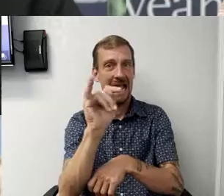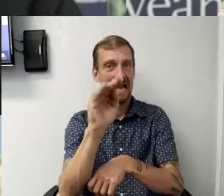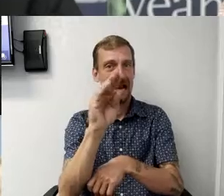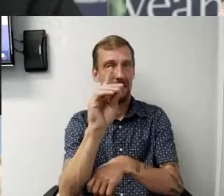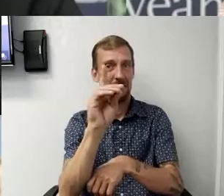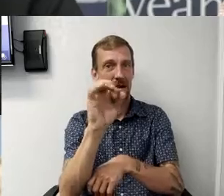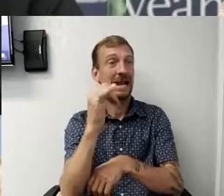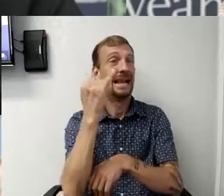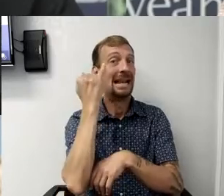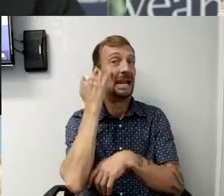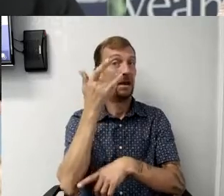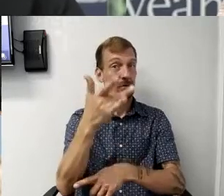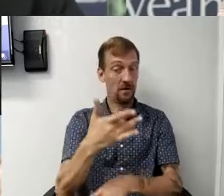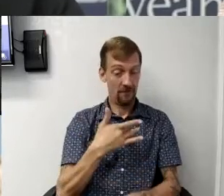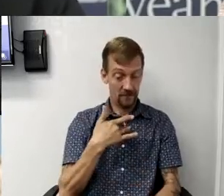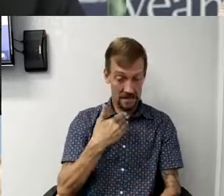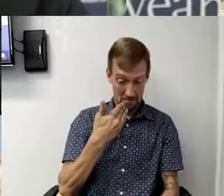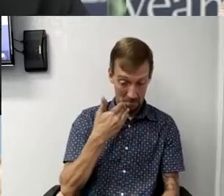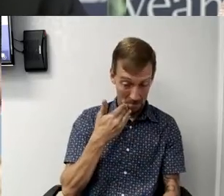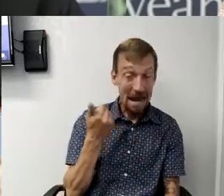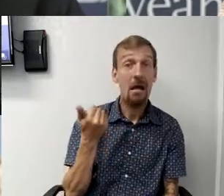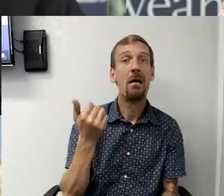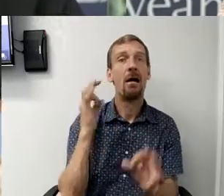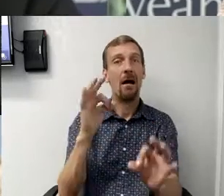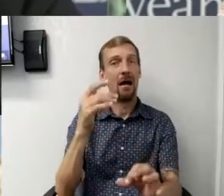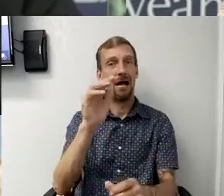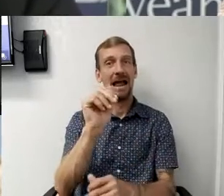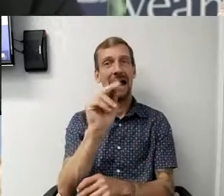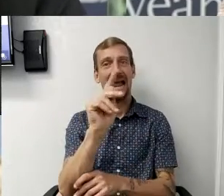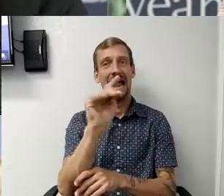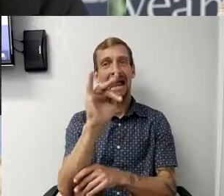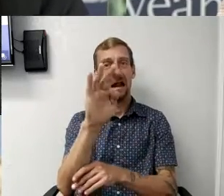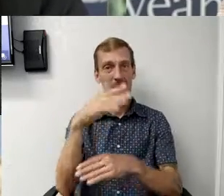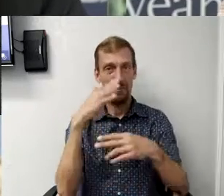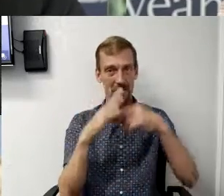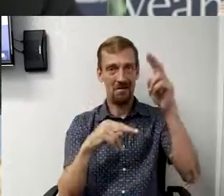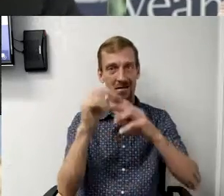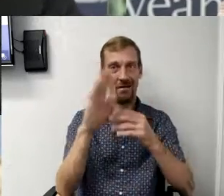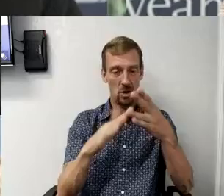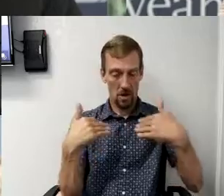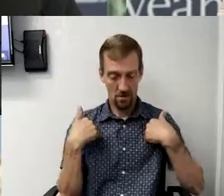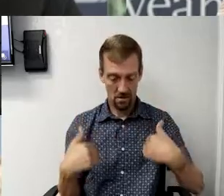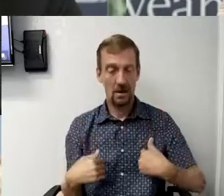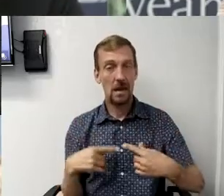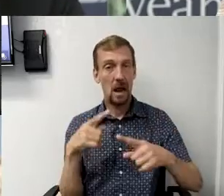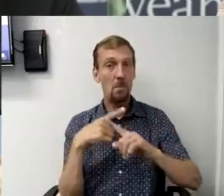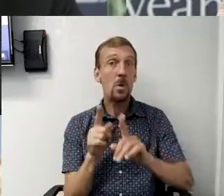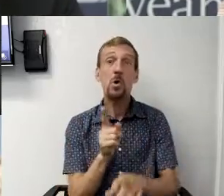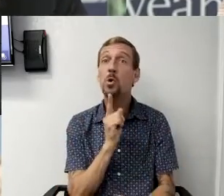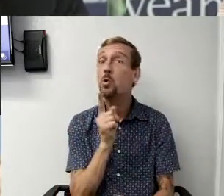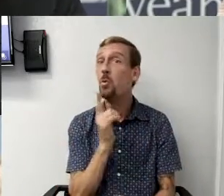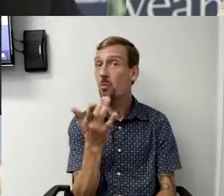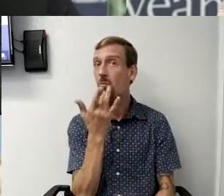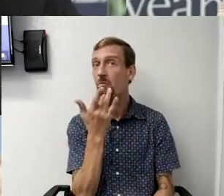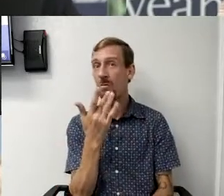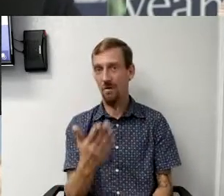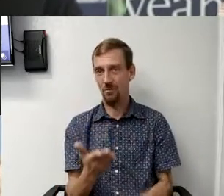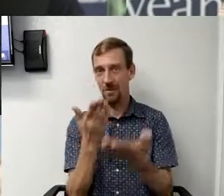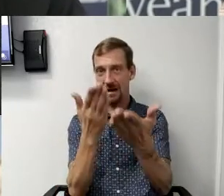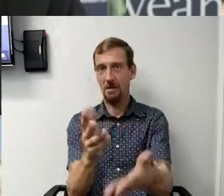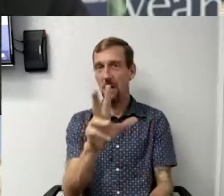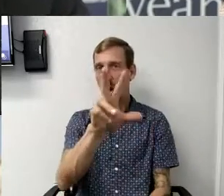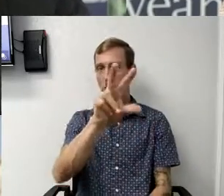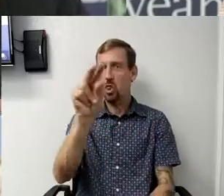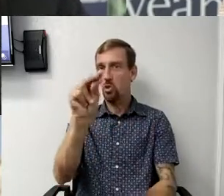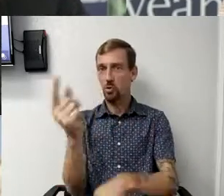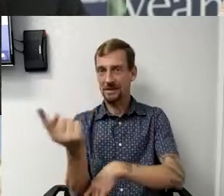better, then your body's form the antibodies, and they'd be in your blood. They usually recommend more like 30 days